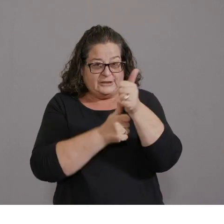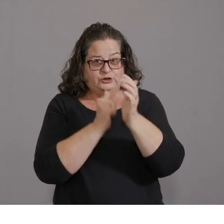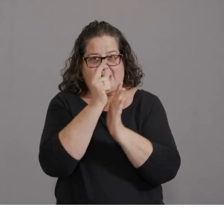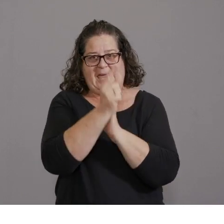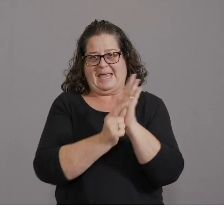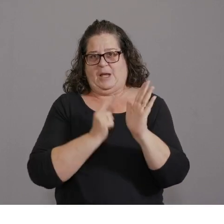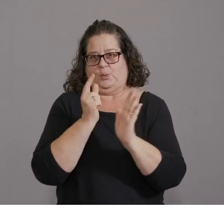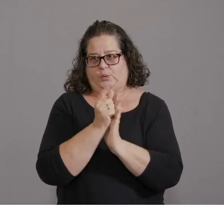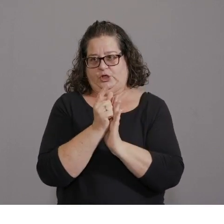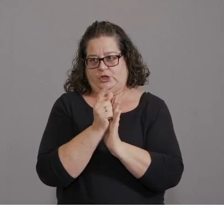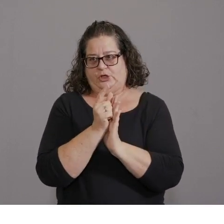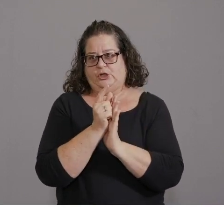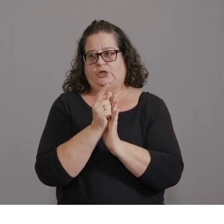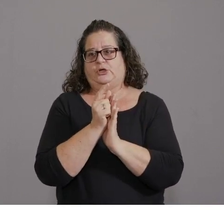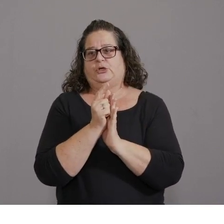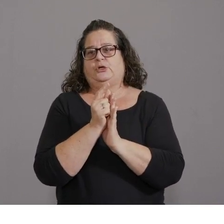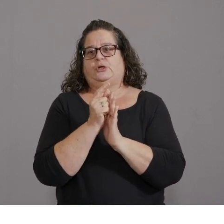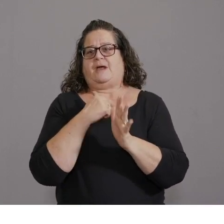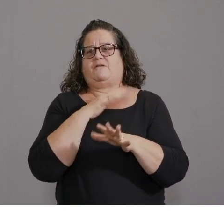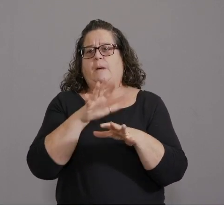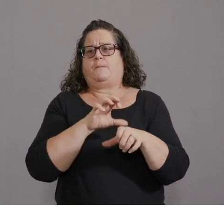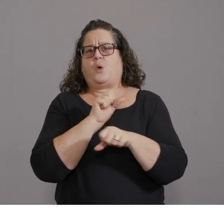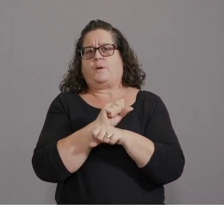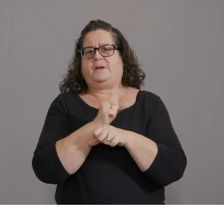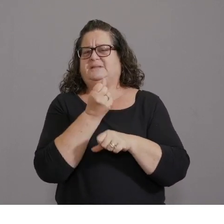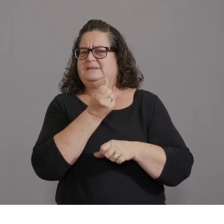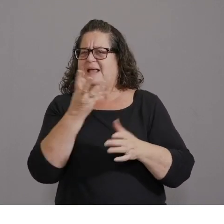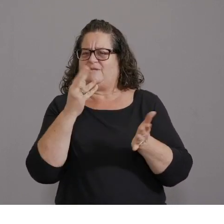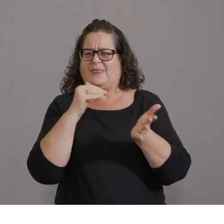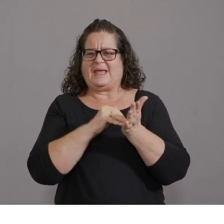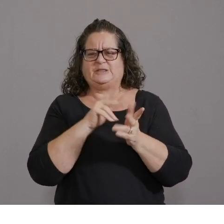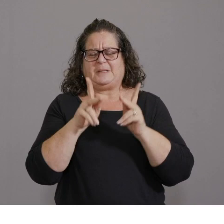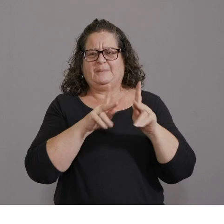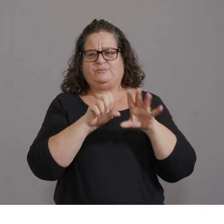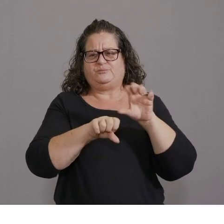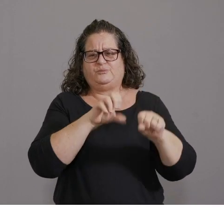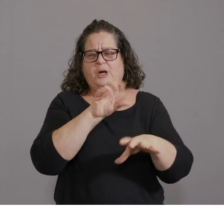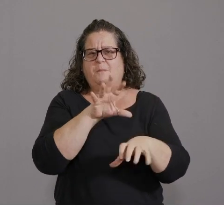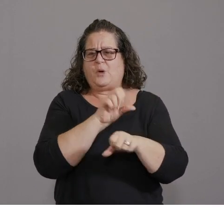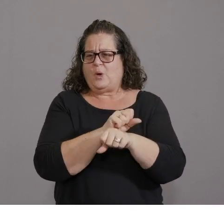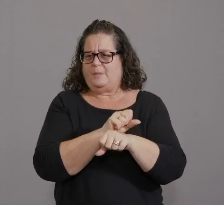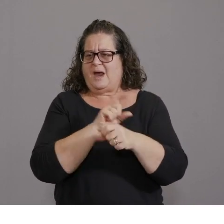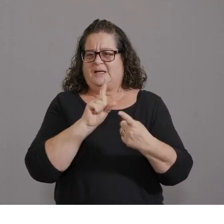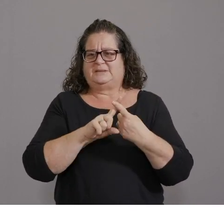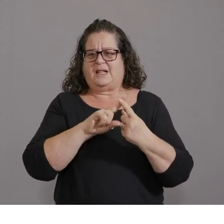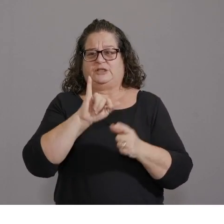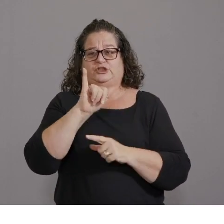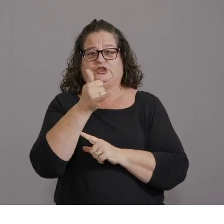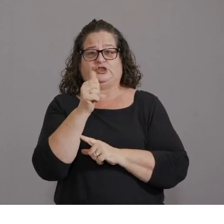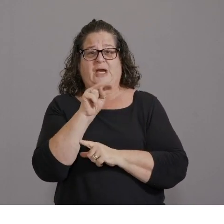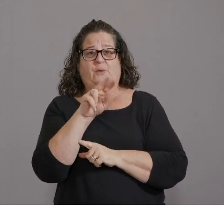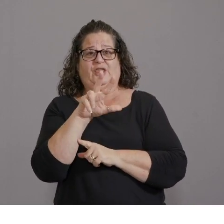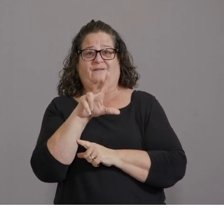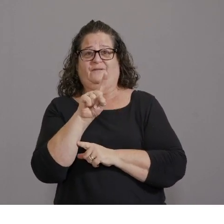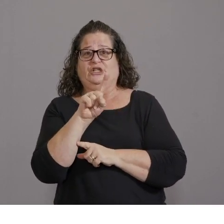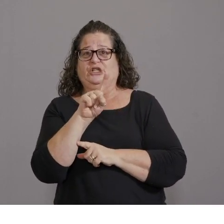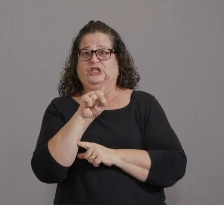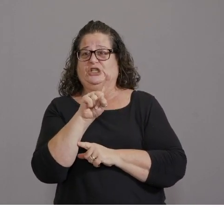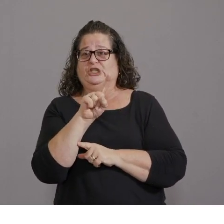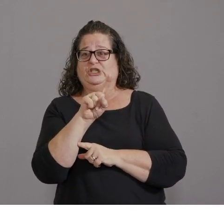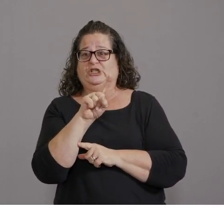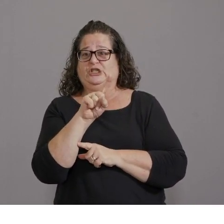booked tens of thousands of appointments through January 31st and anticipate opening up additional